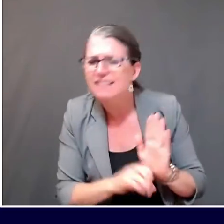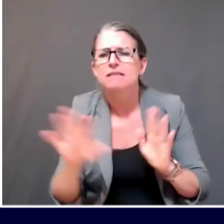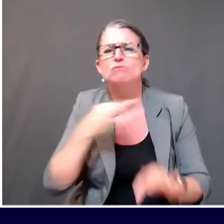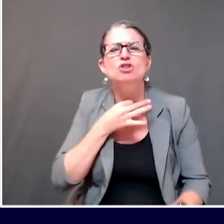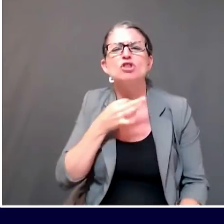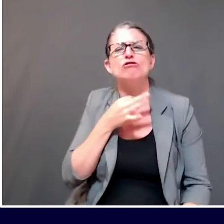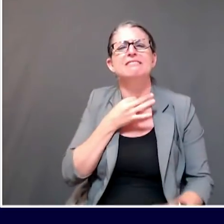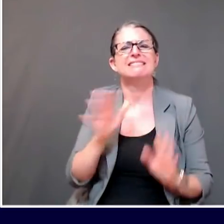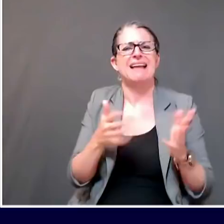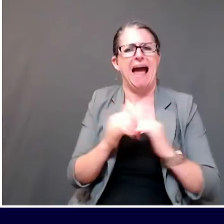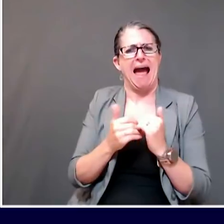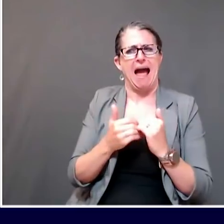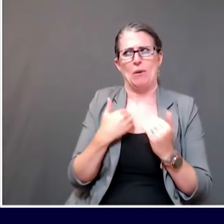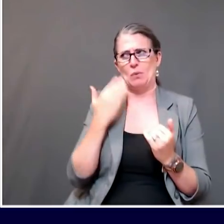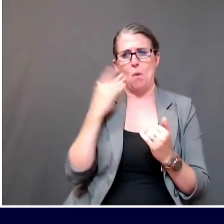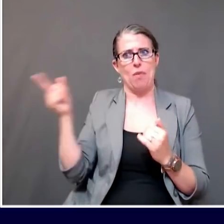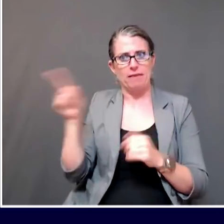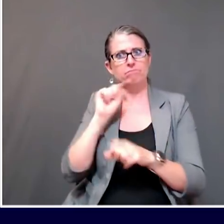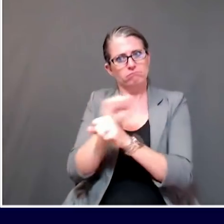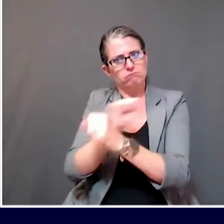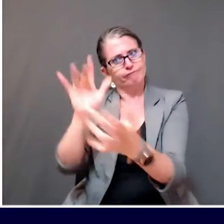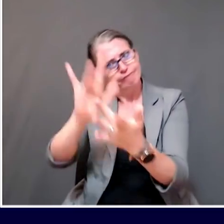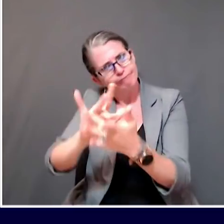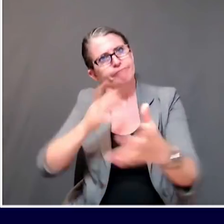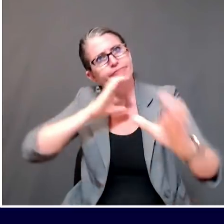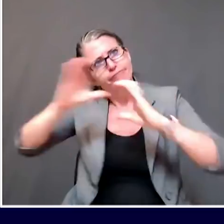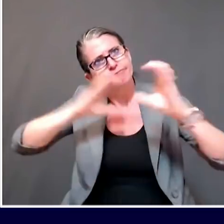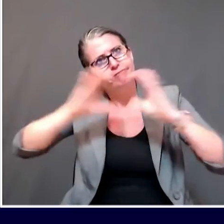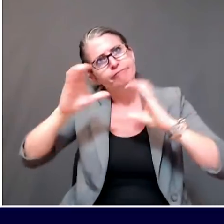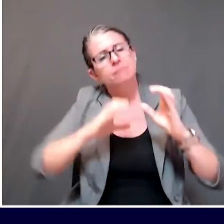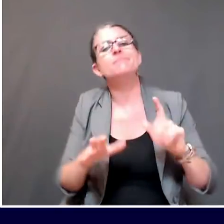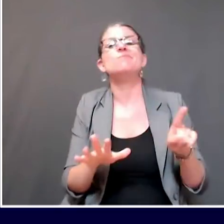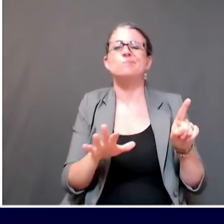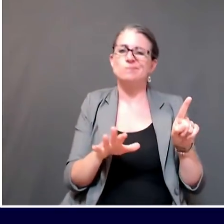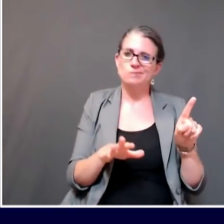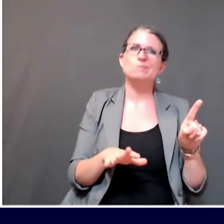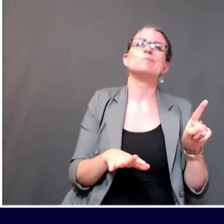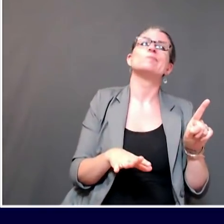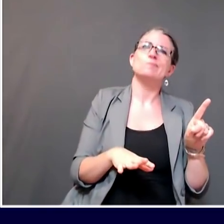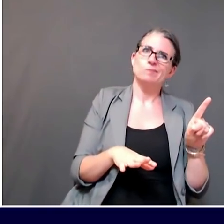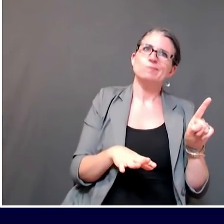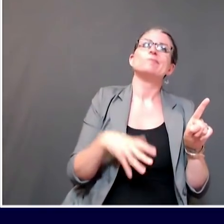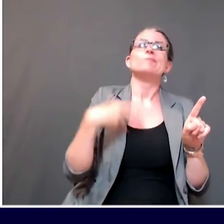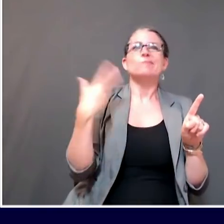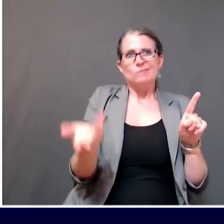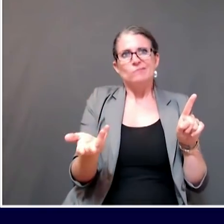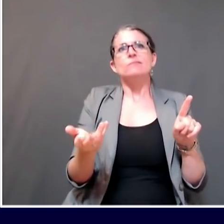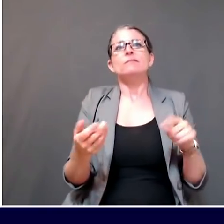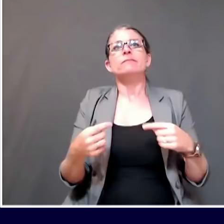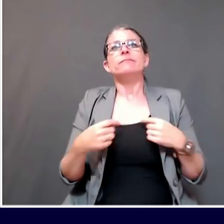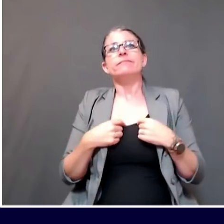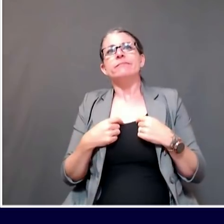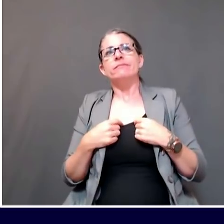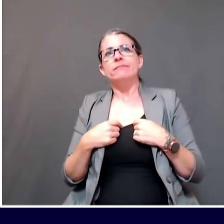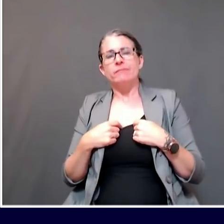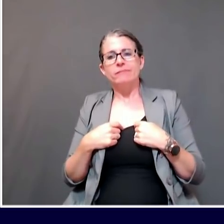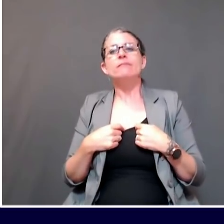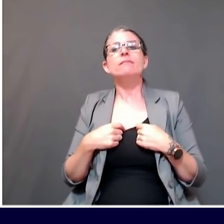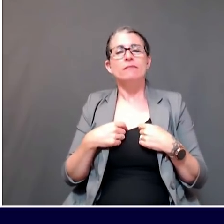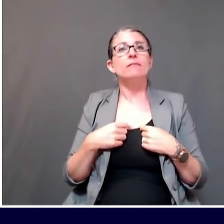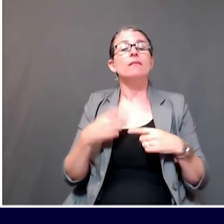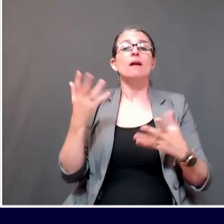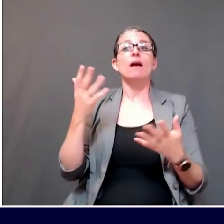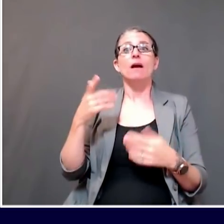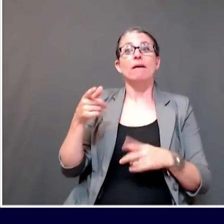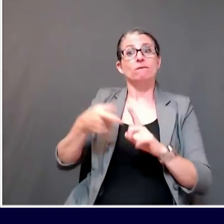that individual was part of a classified outbreak. If the individual was part of a classified outbreak, an outbreak that occurred either here